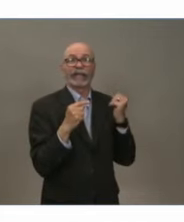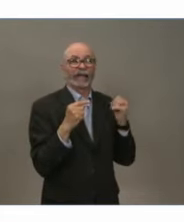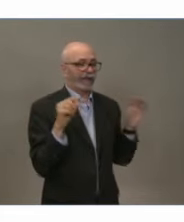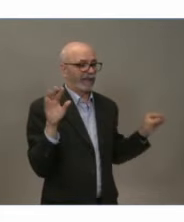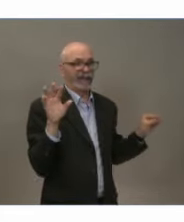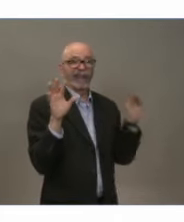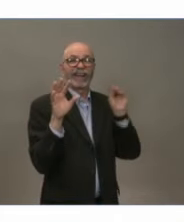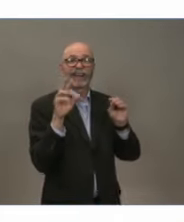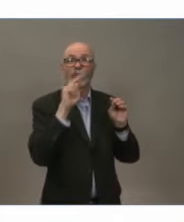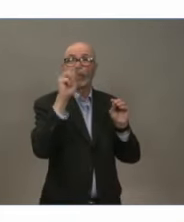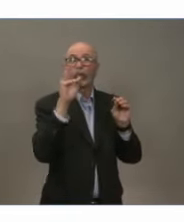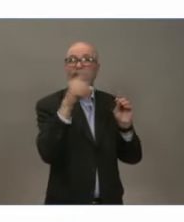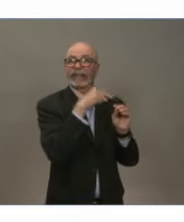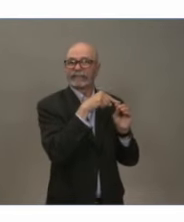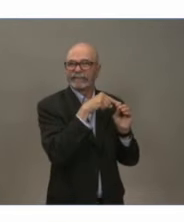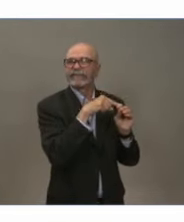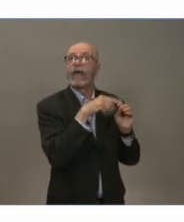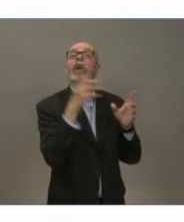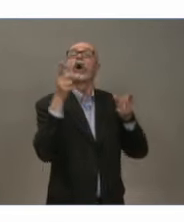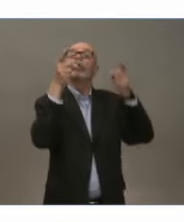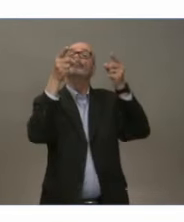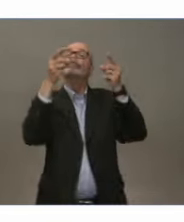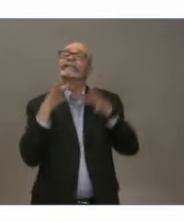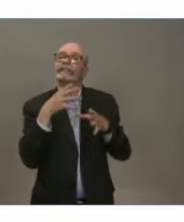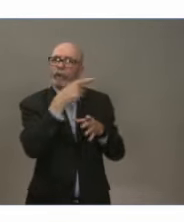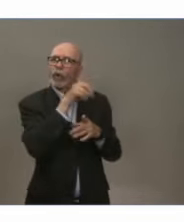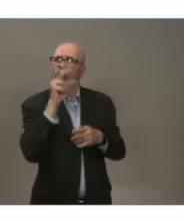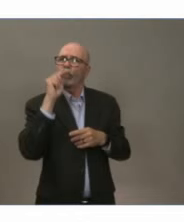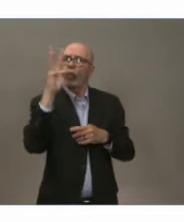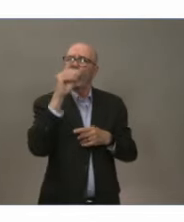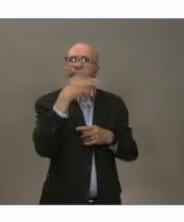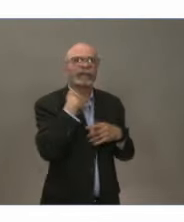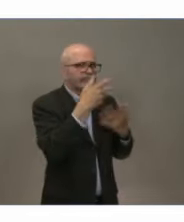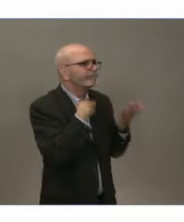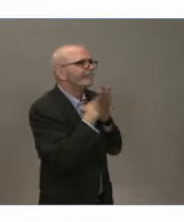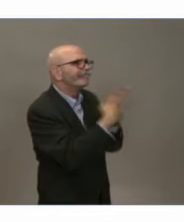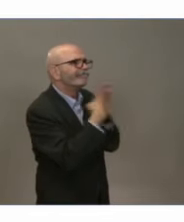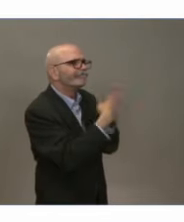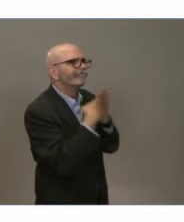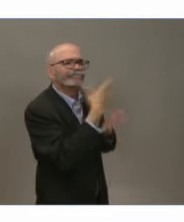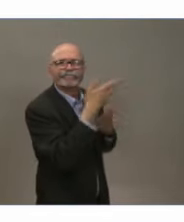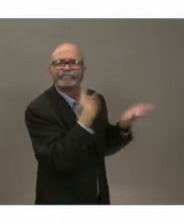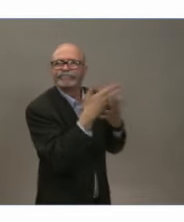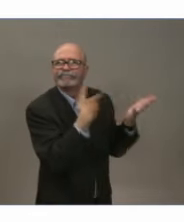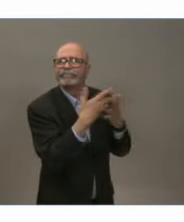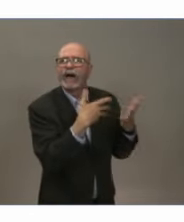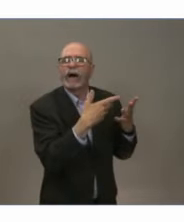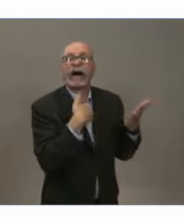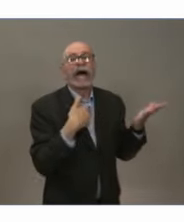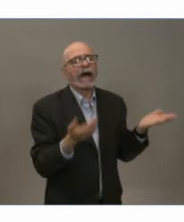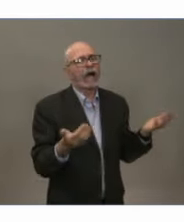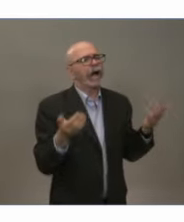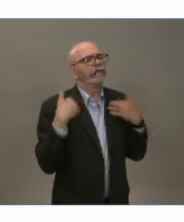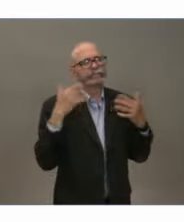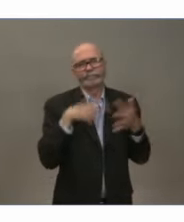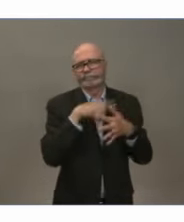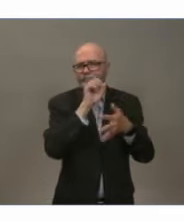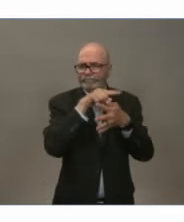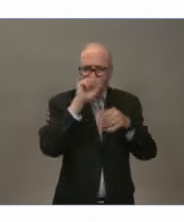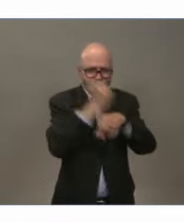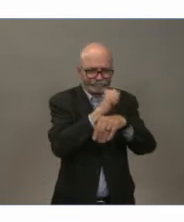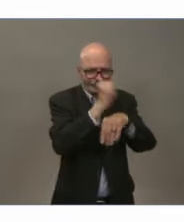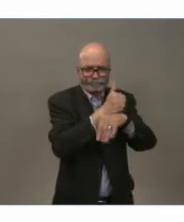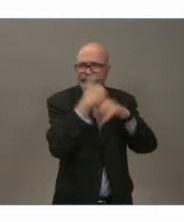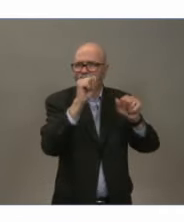director at Northwood earlier today. They have all the right steps in place. We continue to see a lot of cases, but that's because they're doing a lot